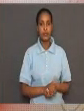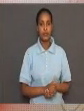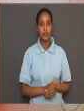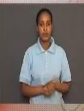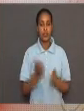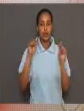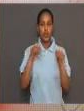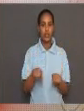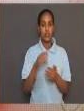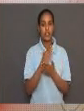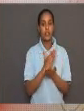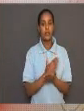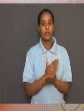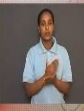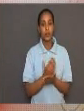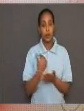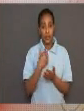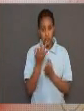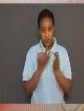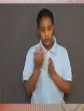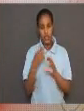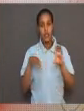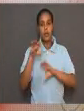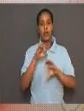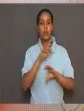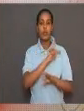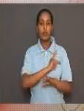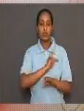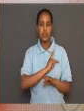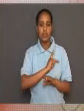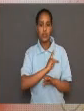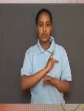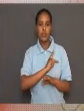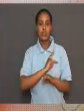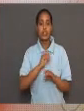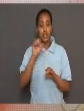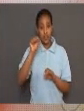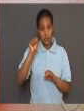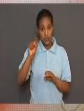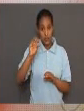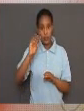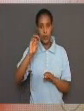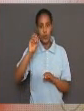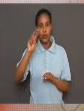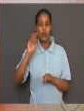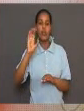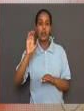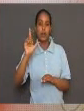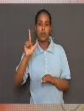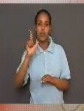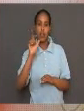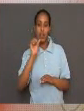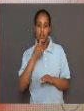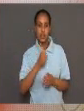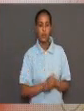In today's lesson, we explained the chemical properties of saturated monocarboxylic